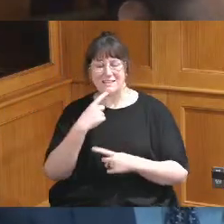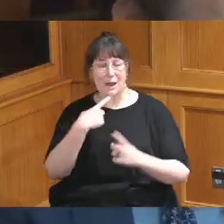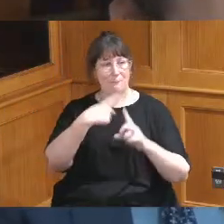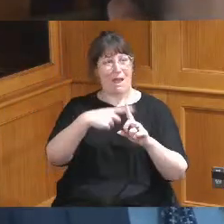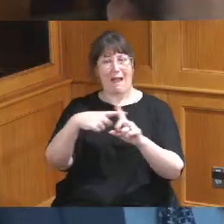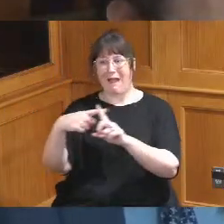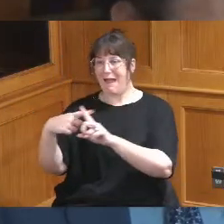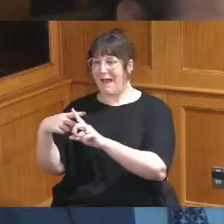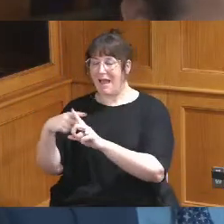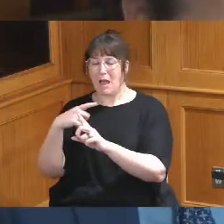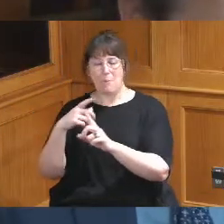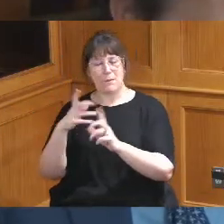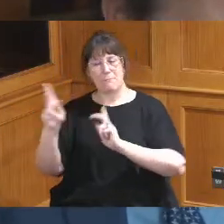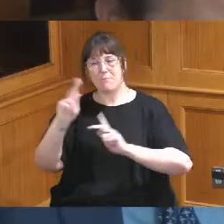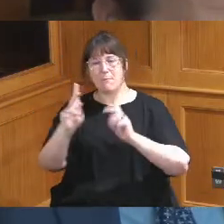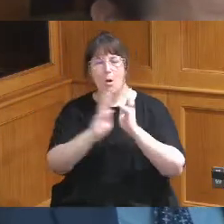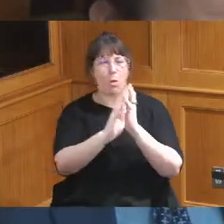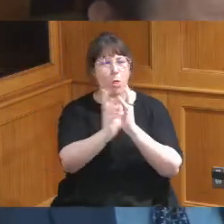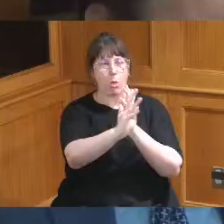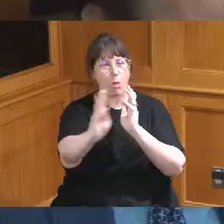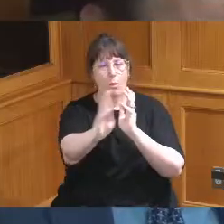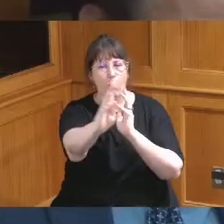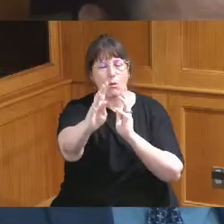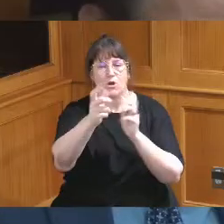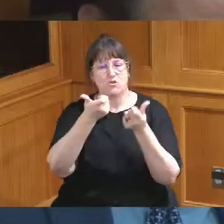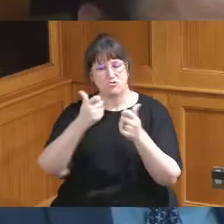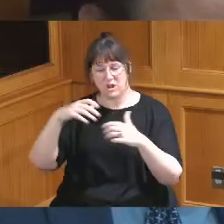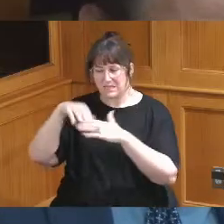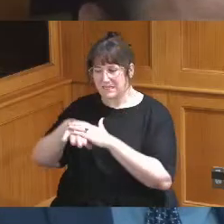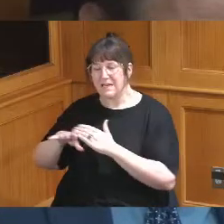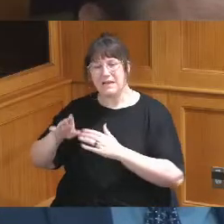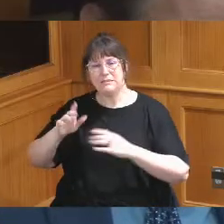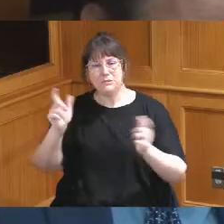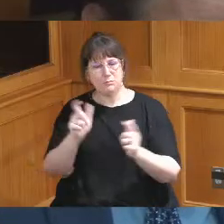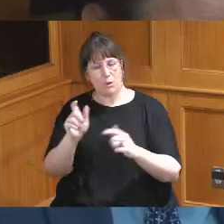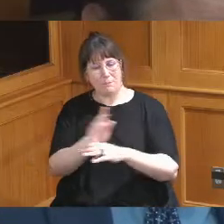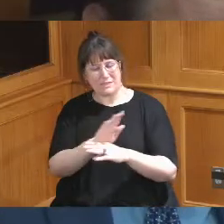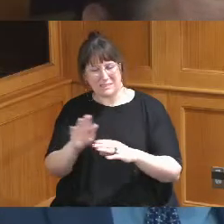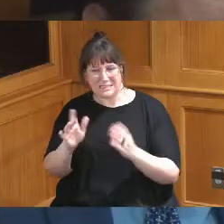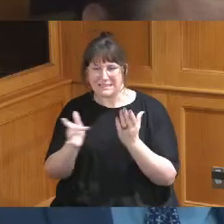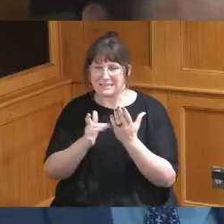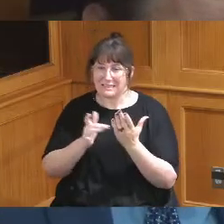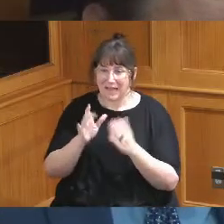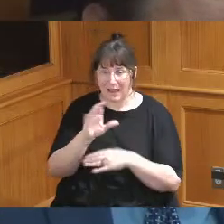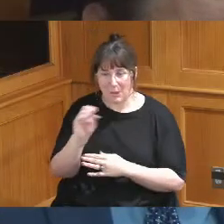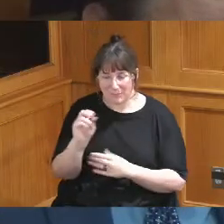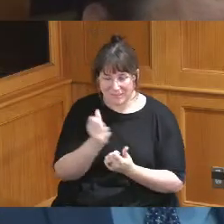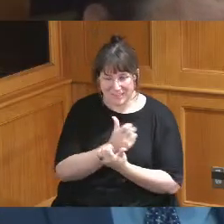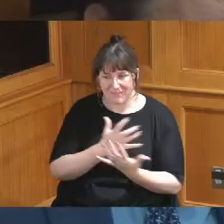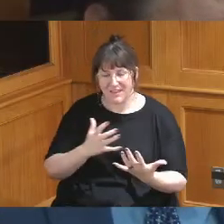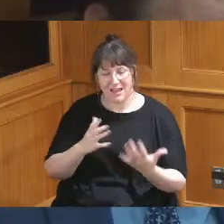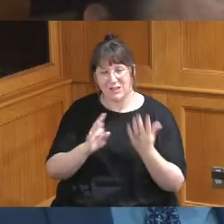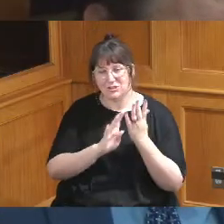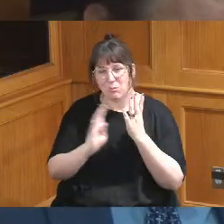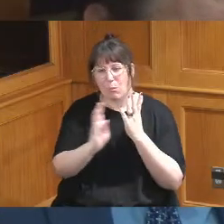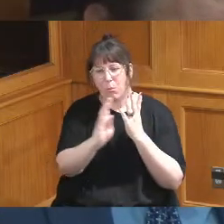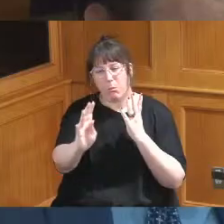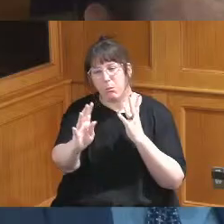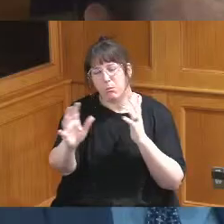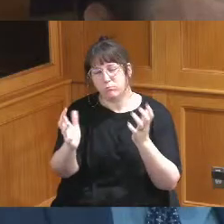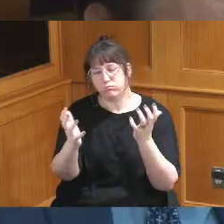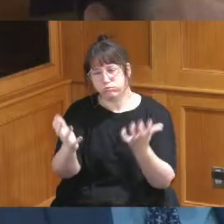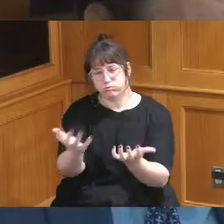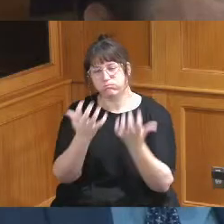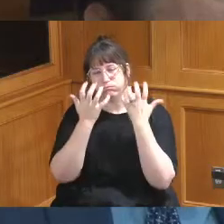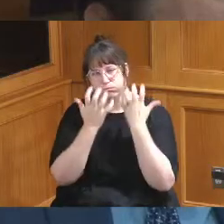had lines of people trying to get in as small businesses and tech companies. So I'm very excited